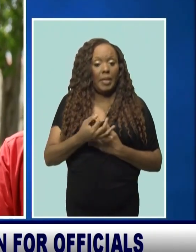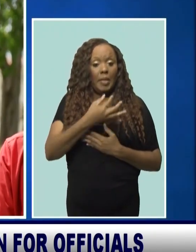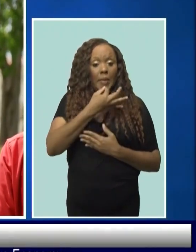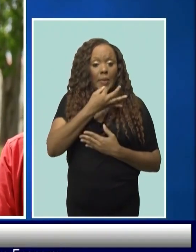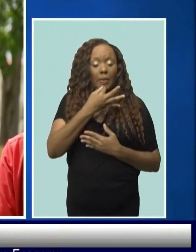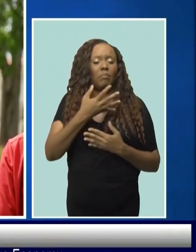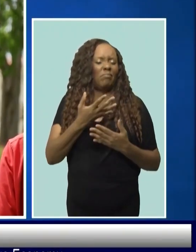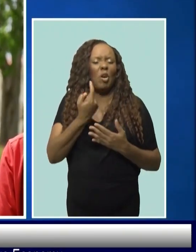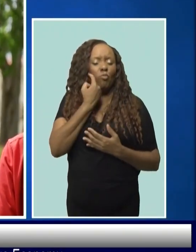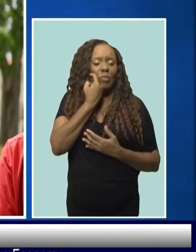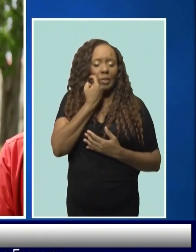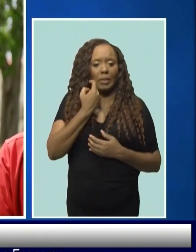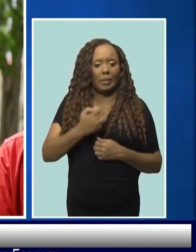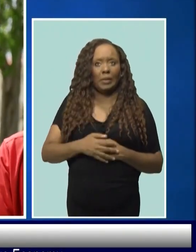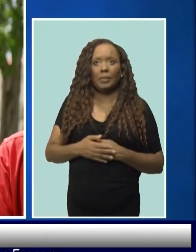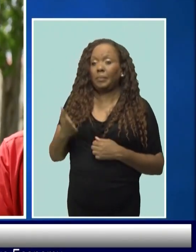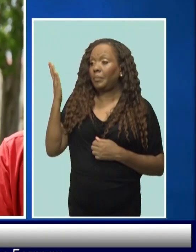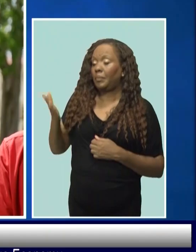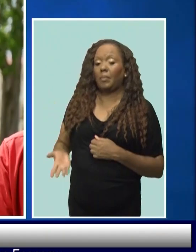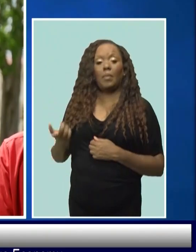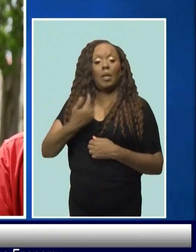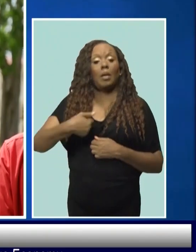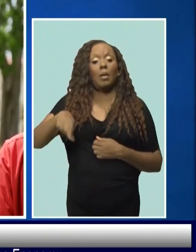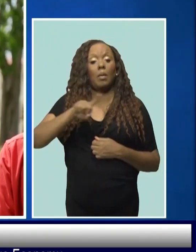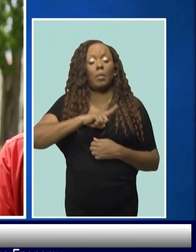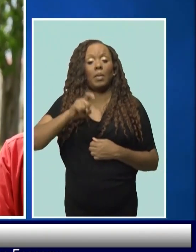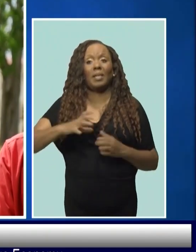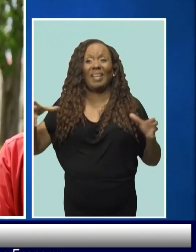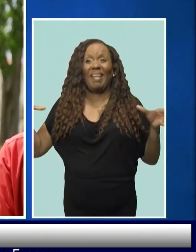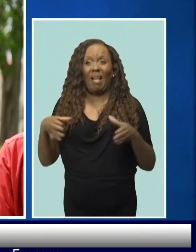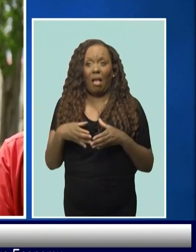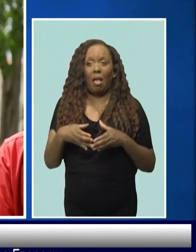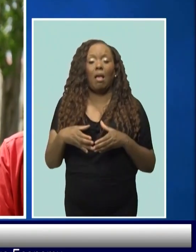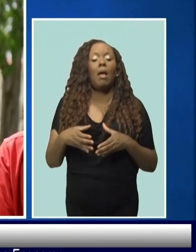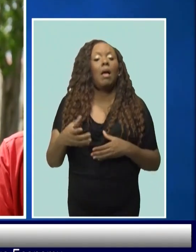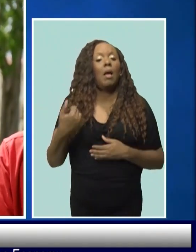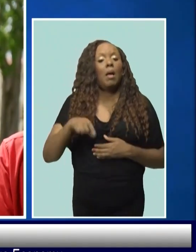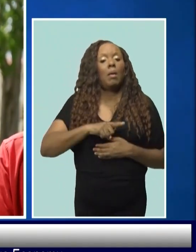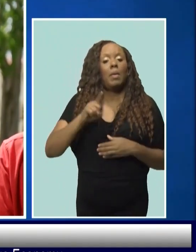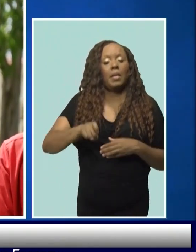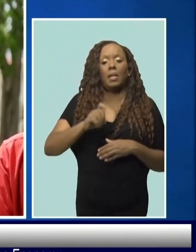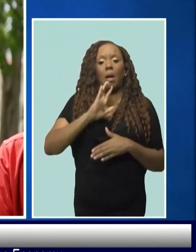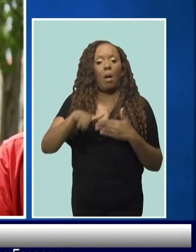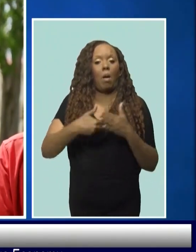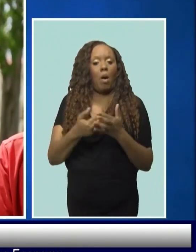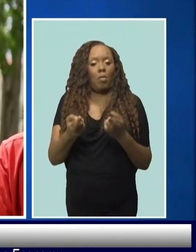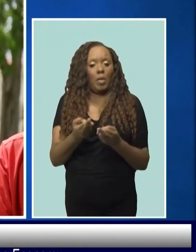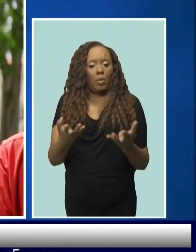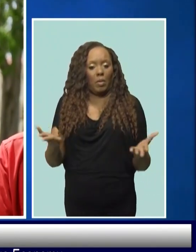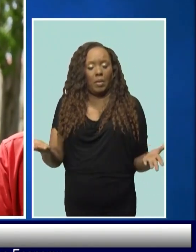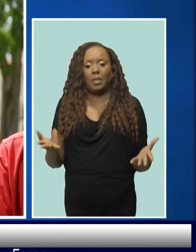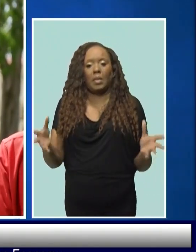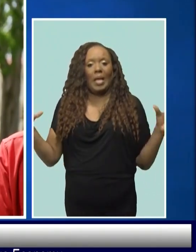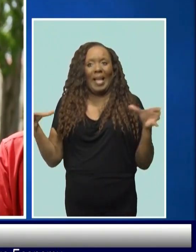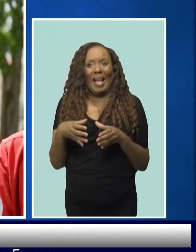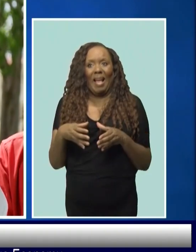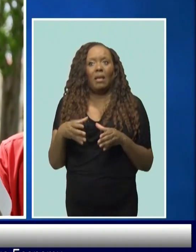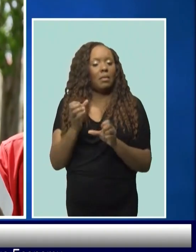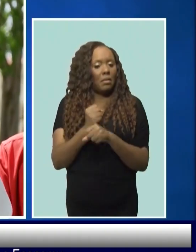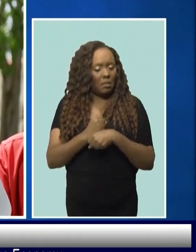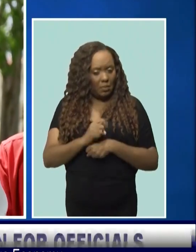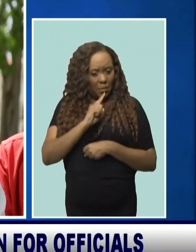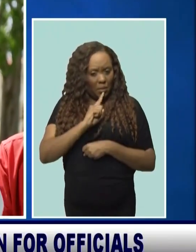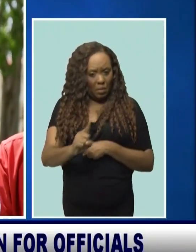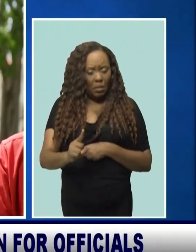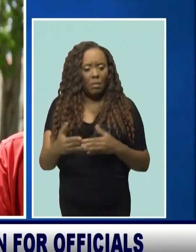come collectively, we have to put our sweat expenditure together in order to ensure that we